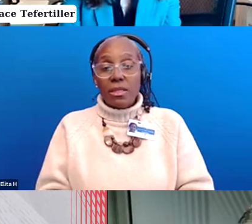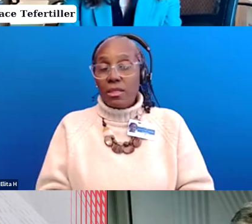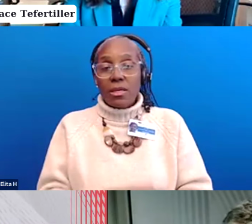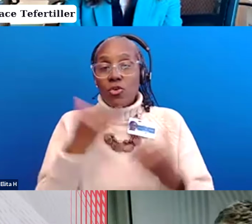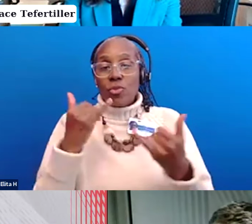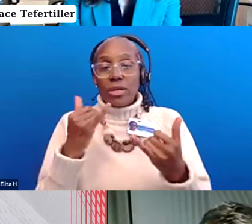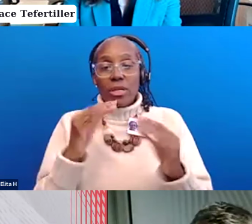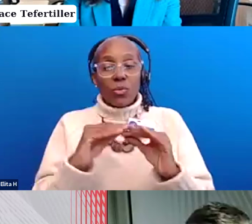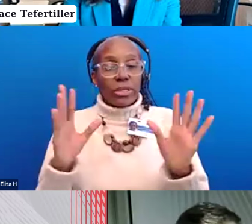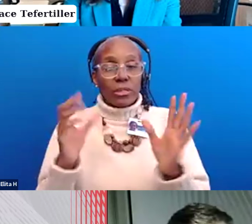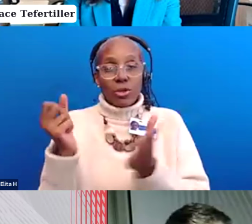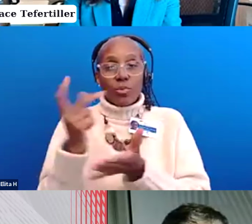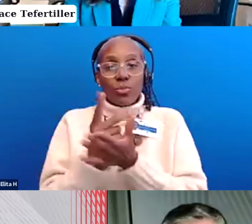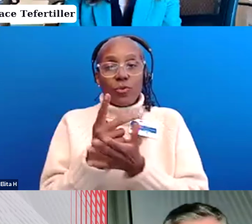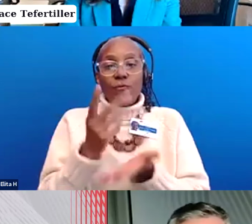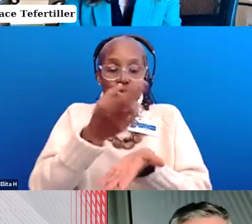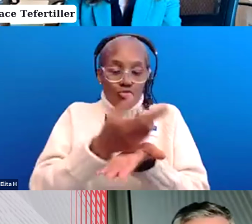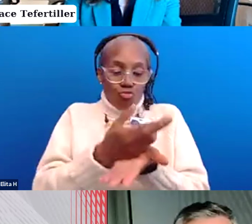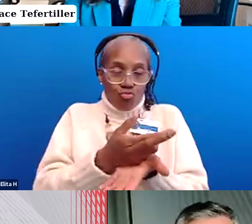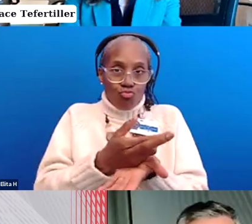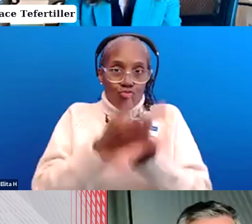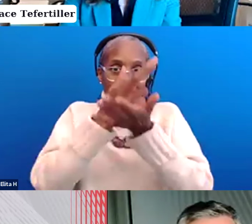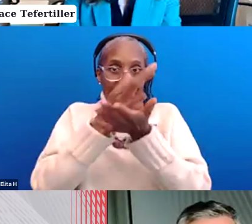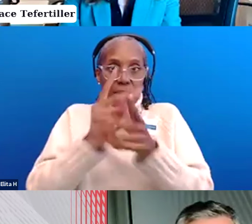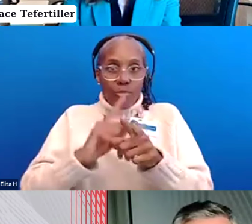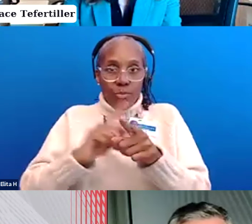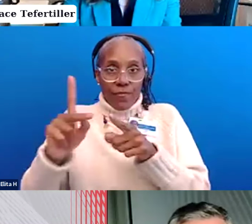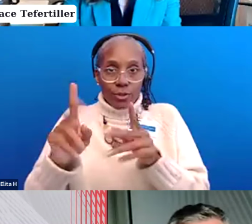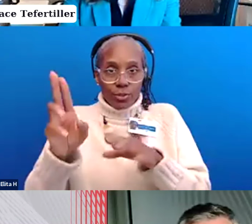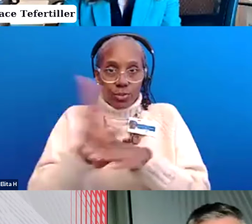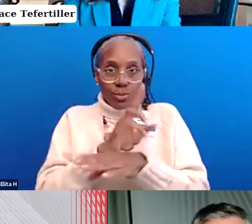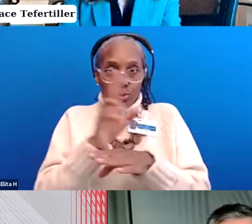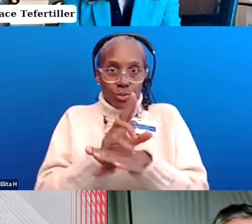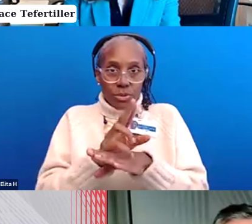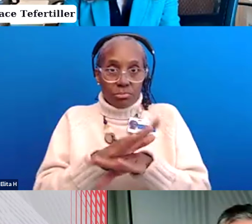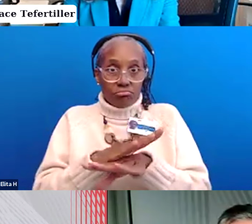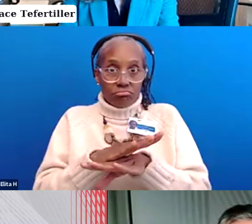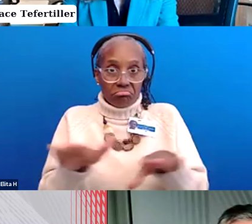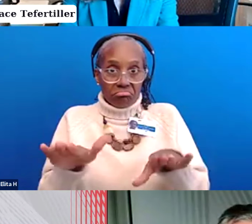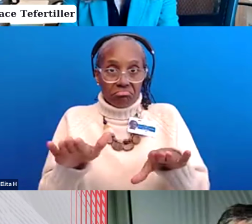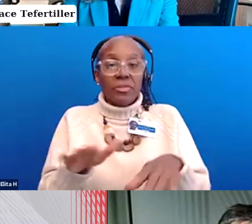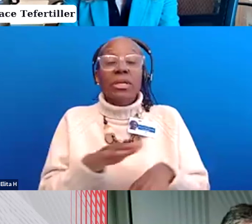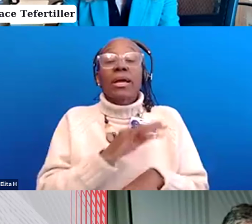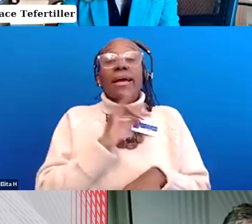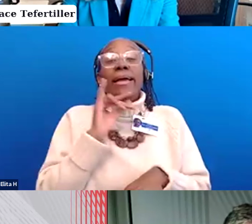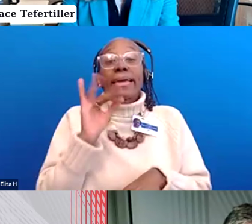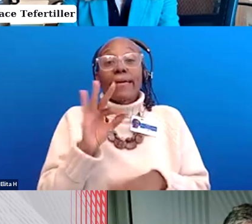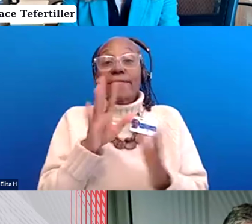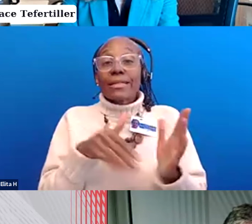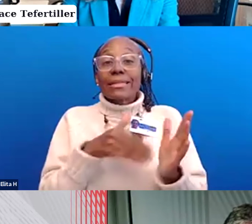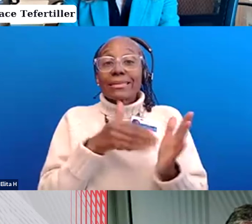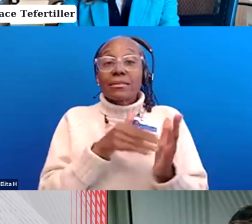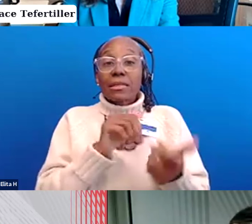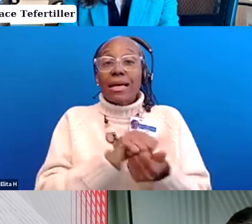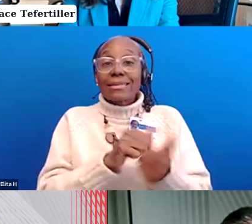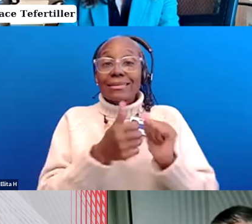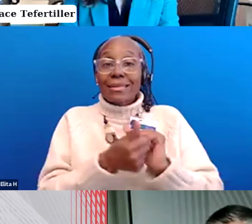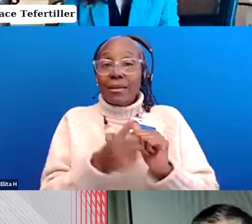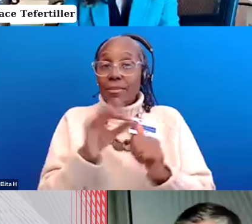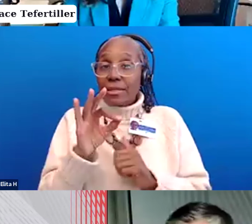now we're cleared for rehabilitation professional use. So if these centers, these adaptive fitness